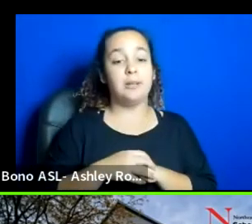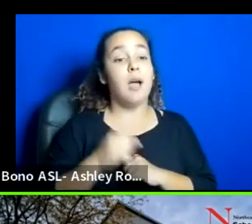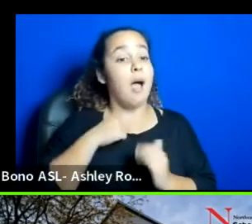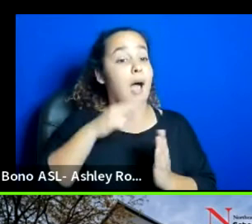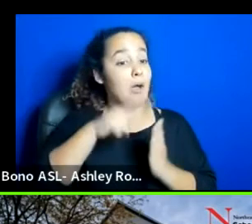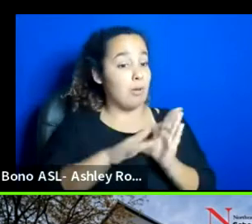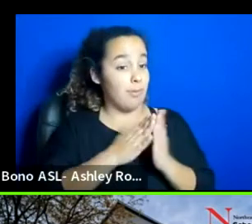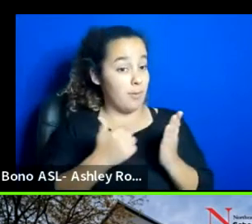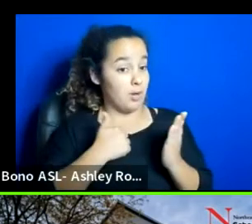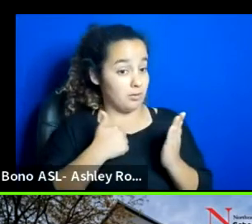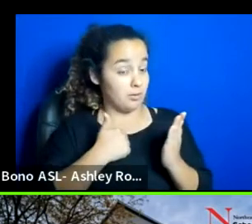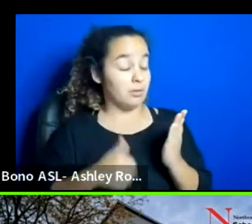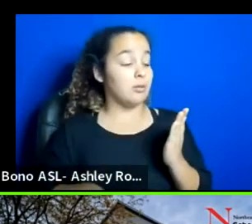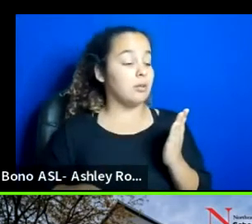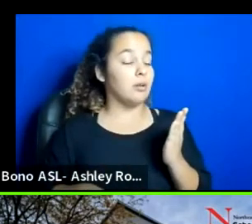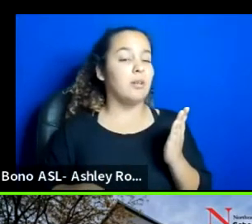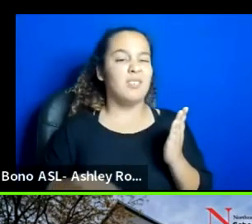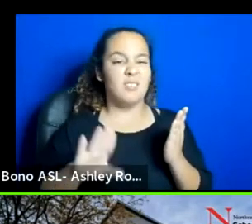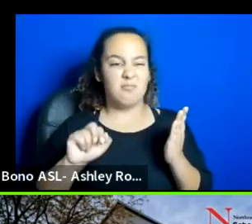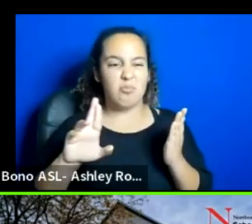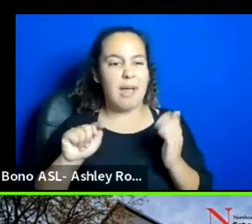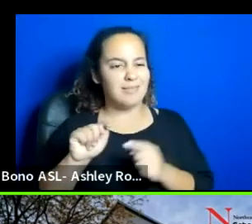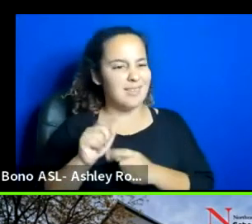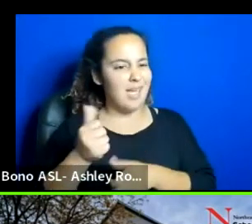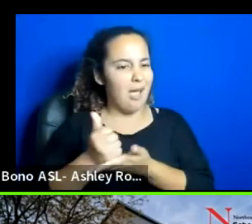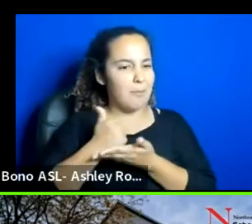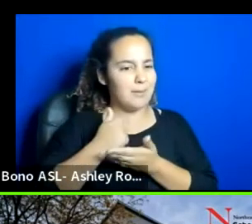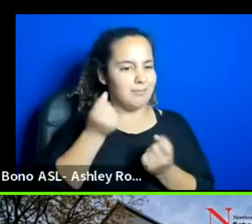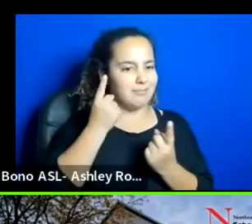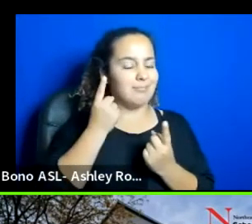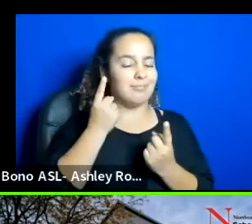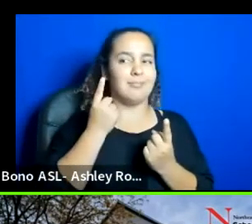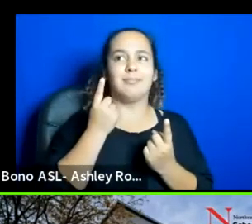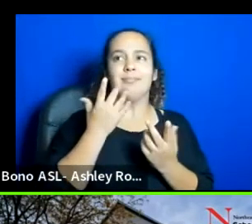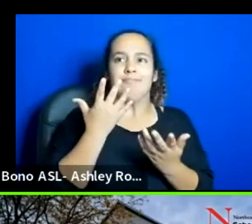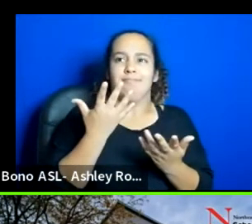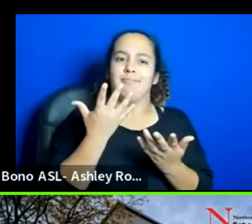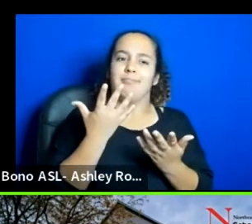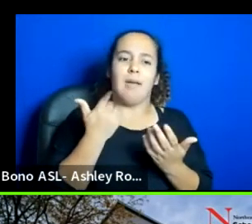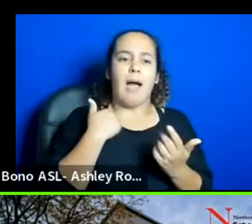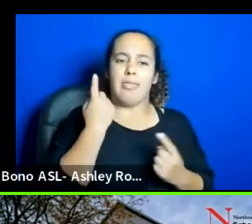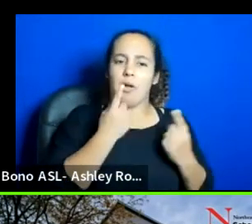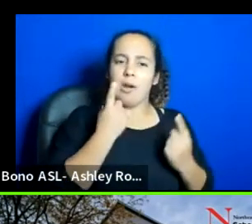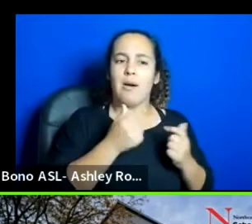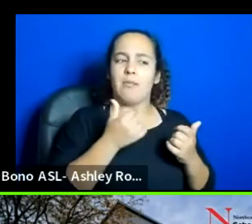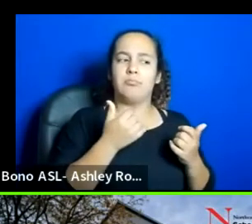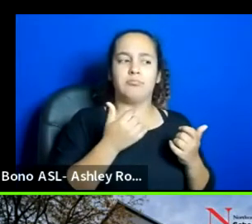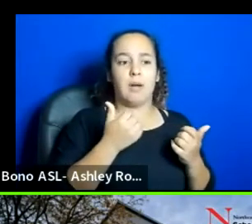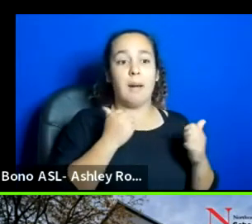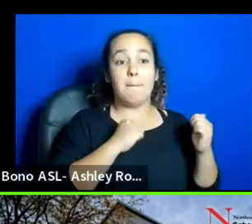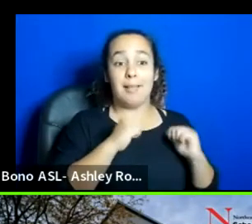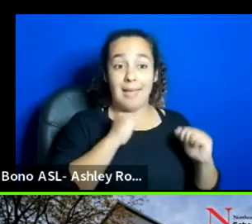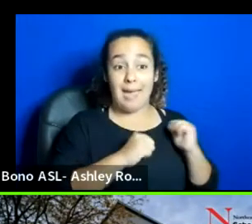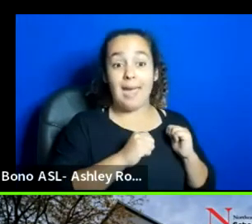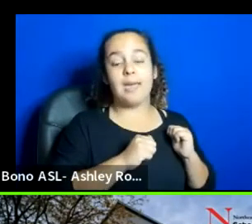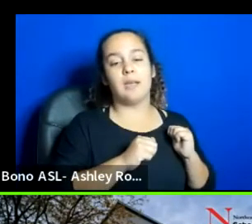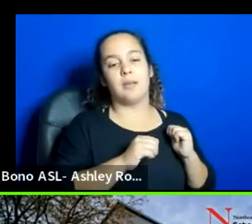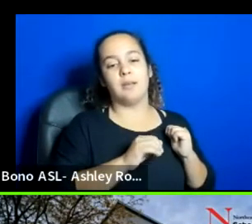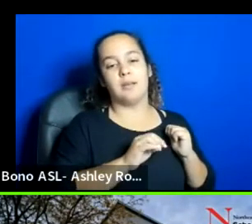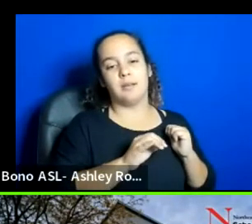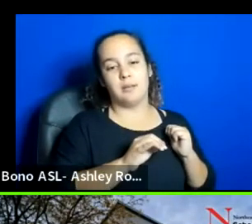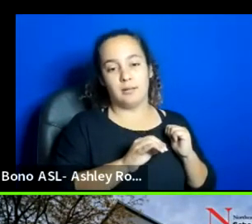book, Brent really helped me think about a play as in so many ways like a